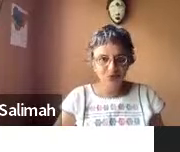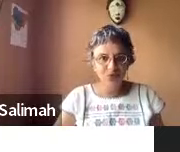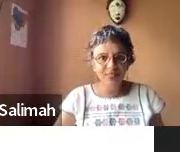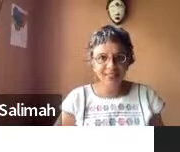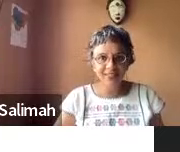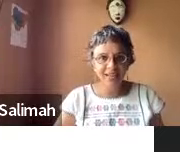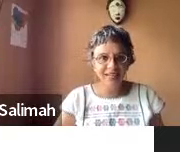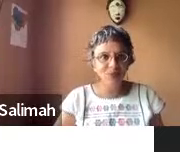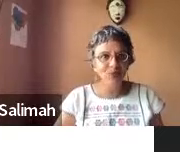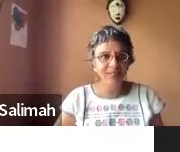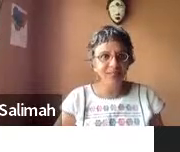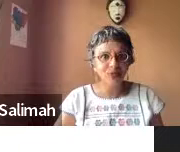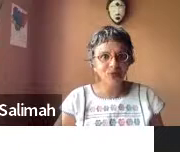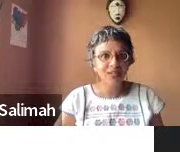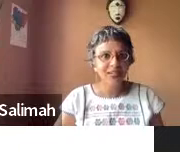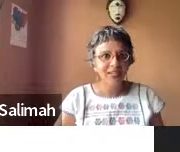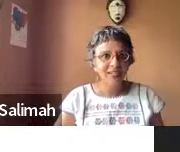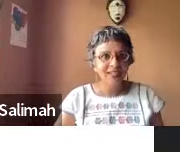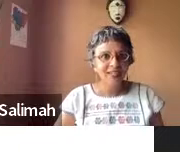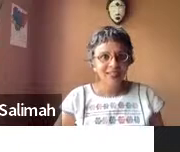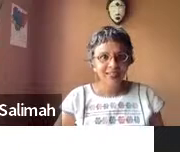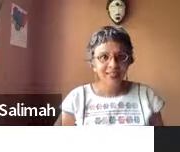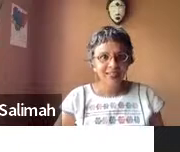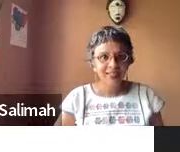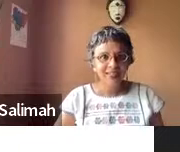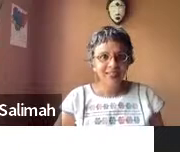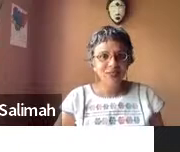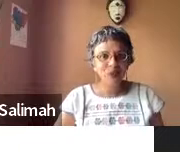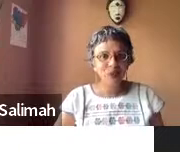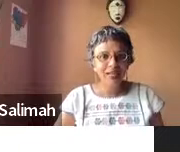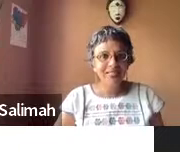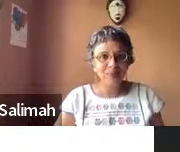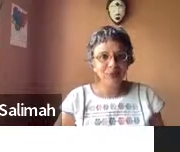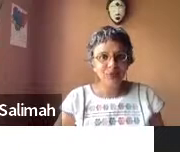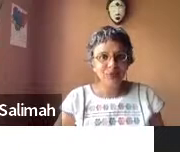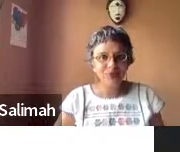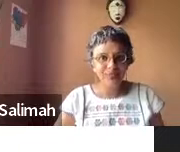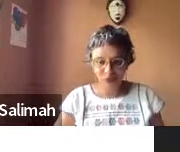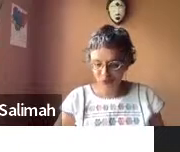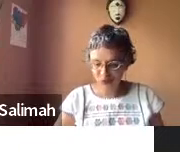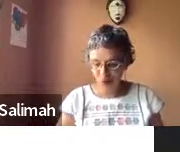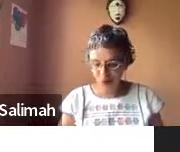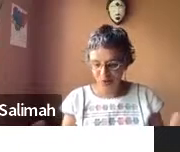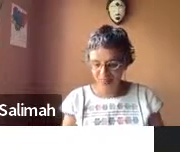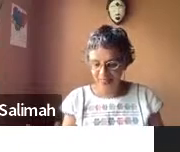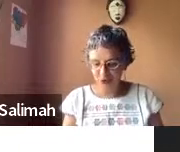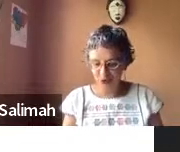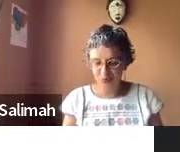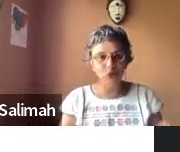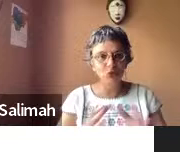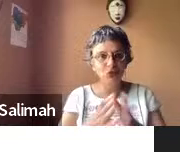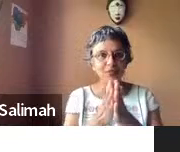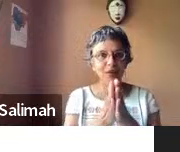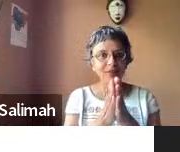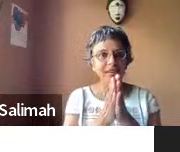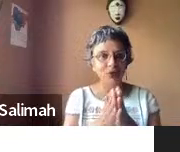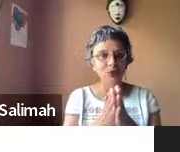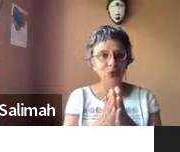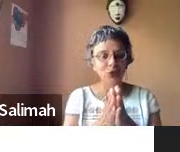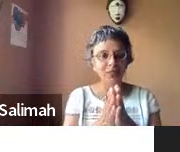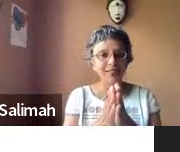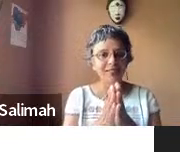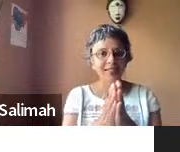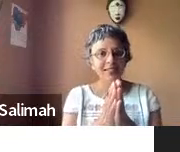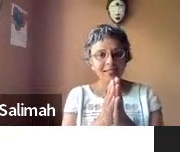share screen and okay, there we go. Let's look at some of the figures on the distribution of